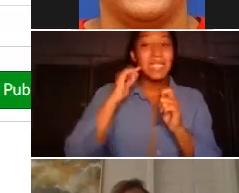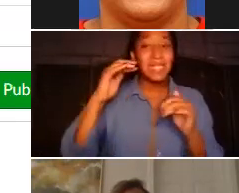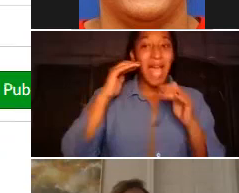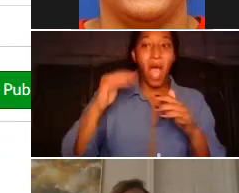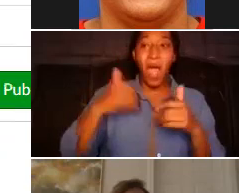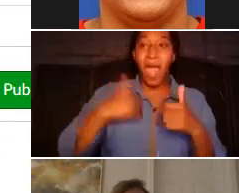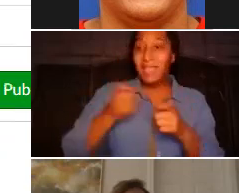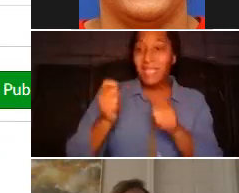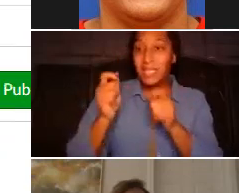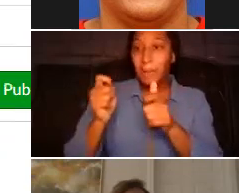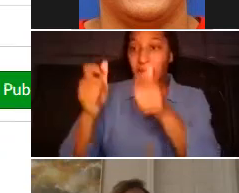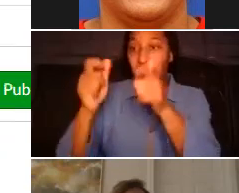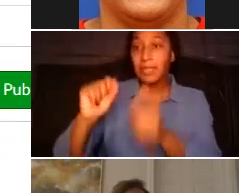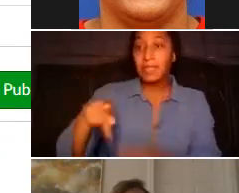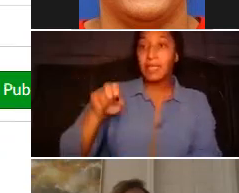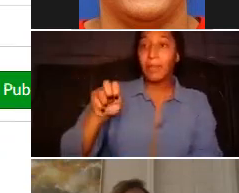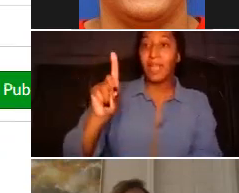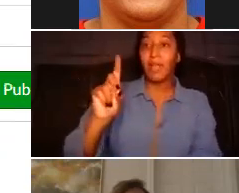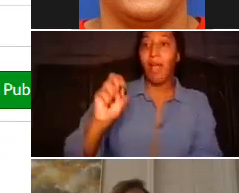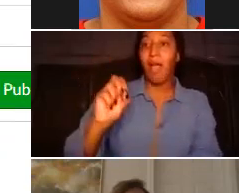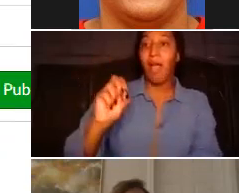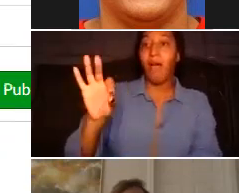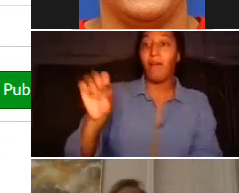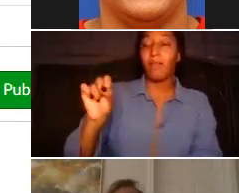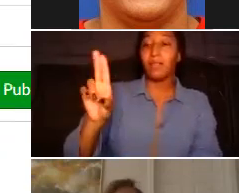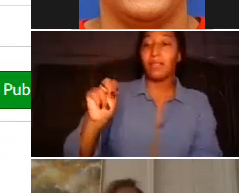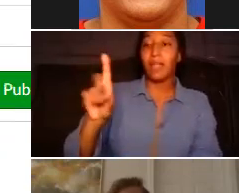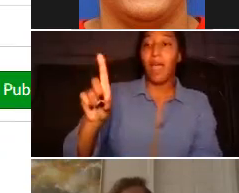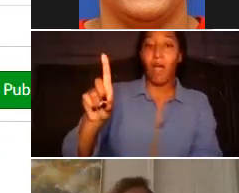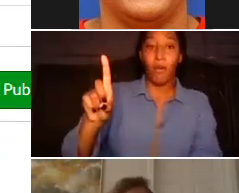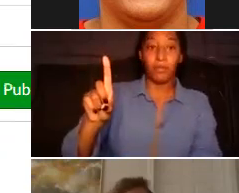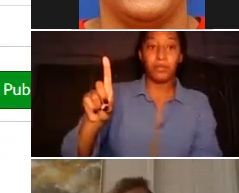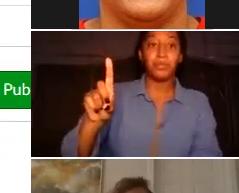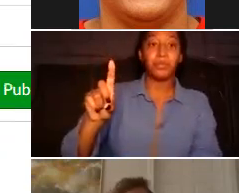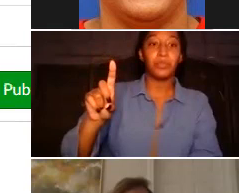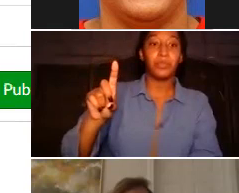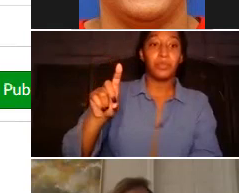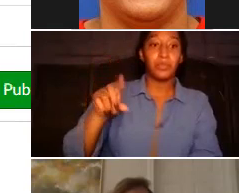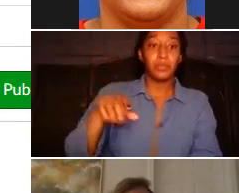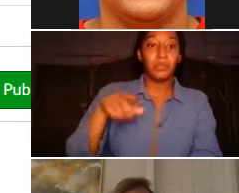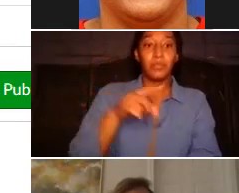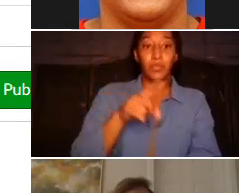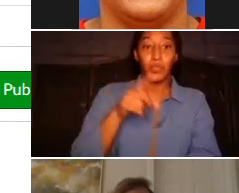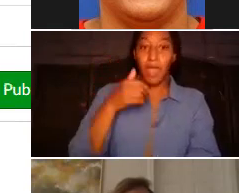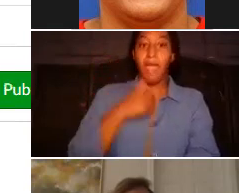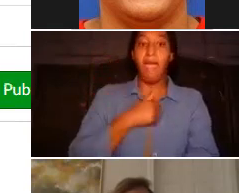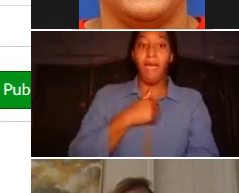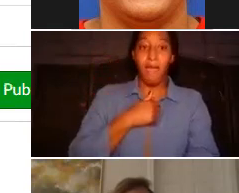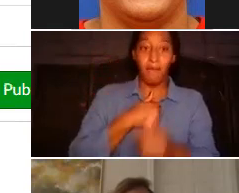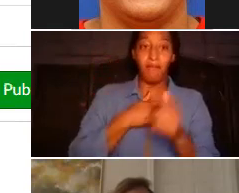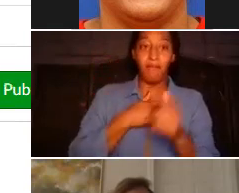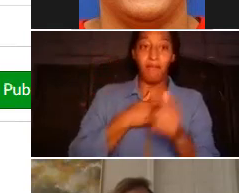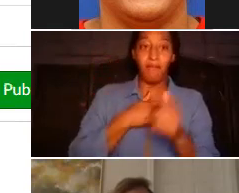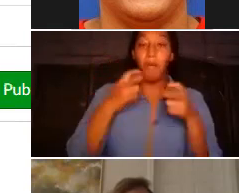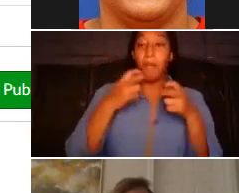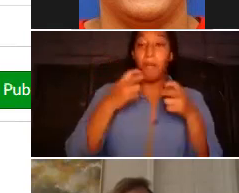for waves, you do have a discussion, just like always. Problem set 11 that's due on Saturday, and just a reminder,